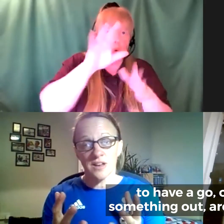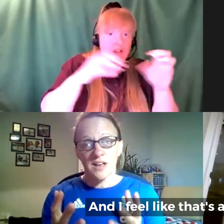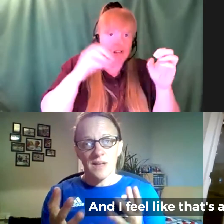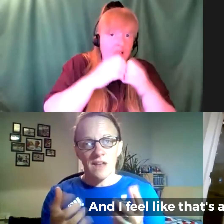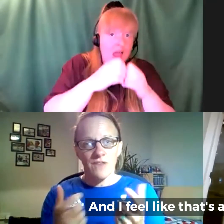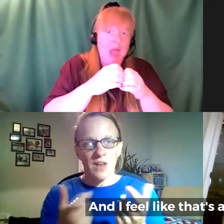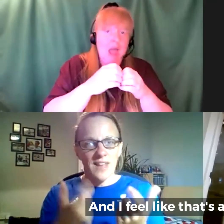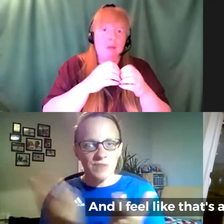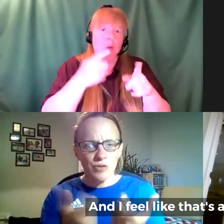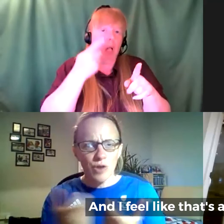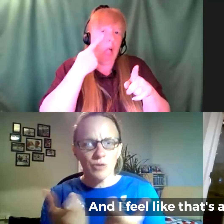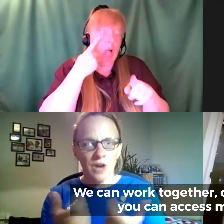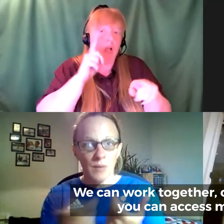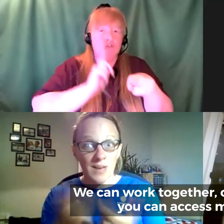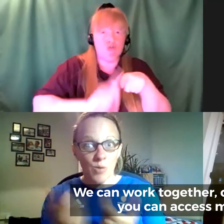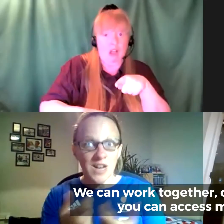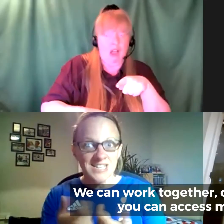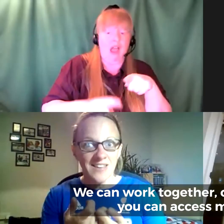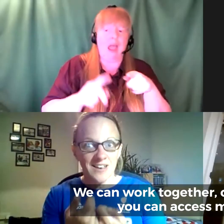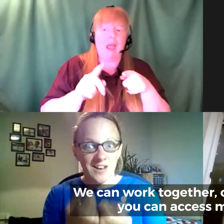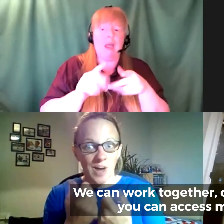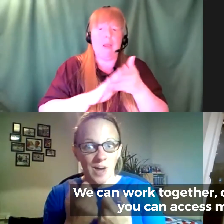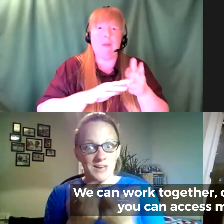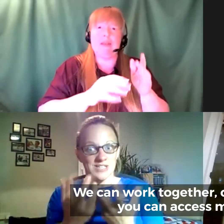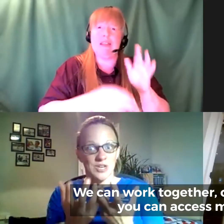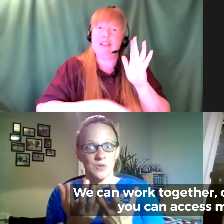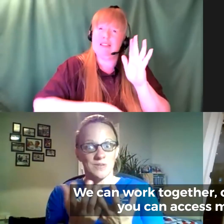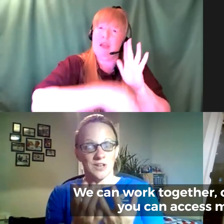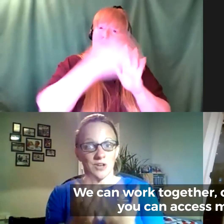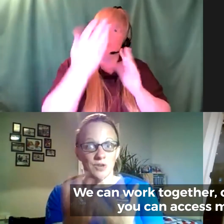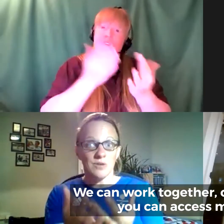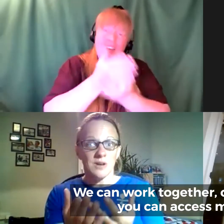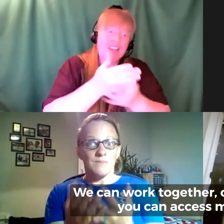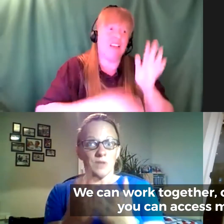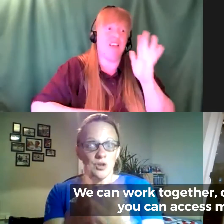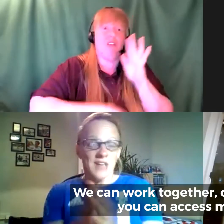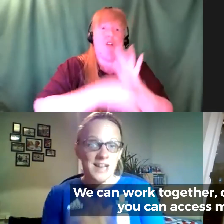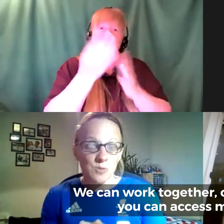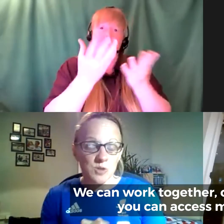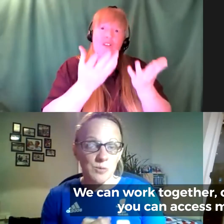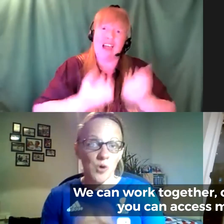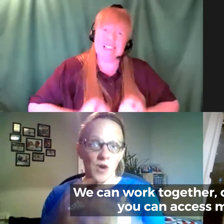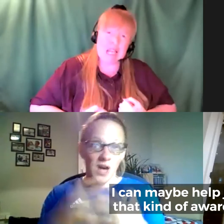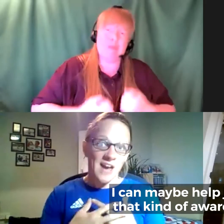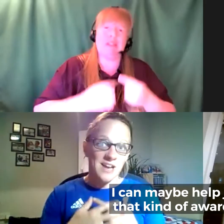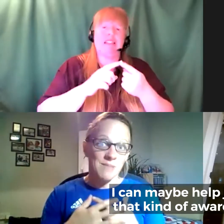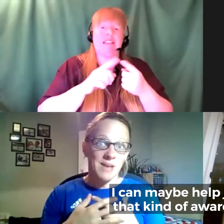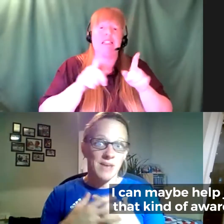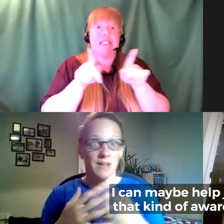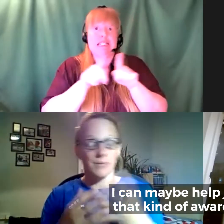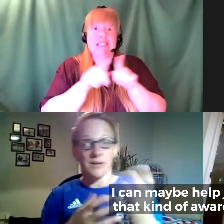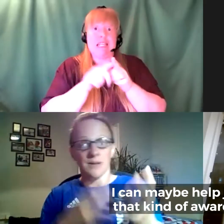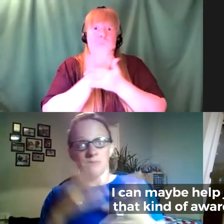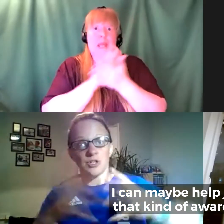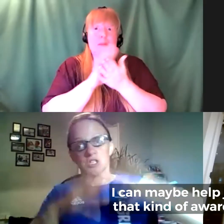And I feel like that's a real role, Carl, where we can work together, can't we? Because you can access more sport. I can maybe